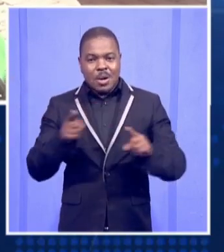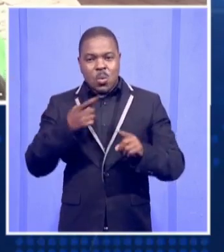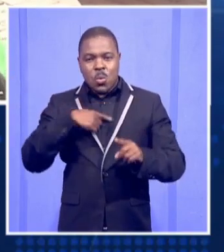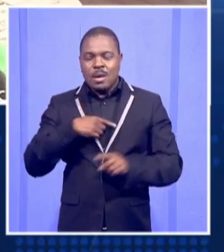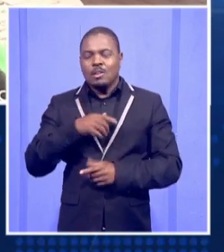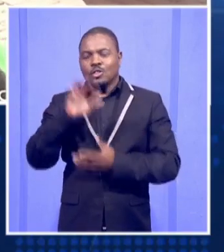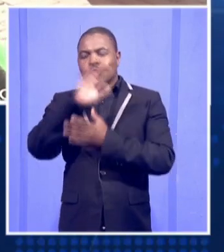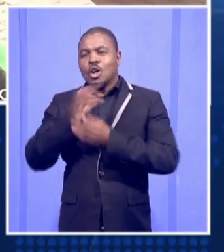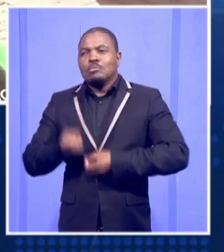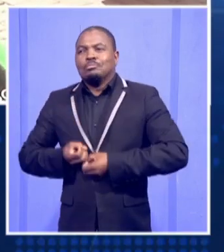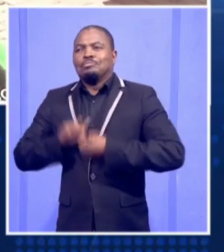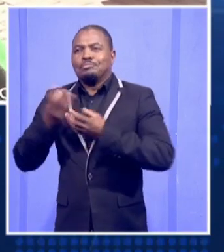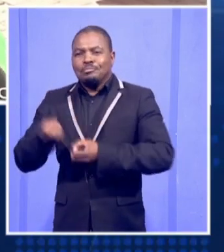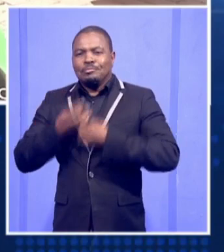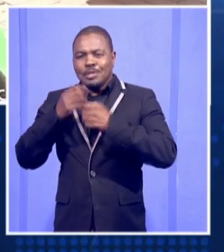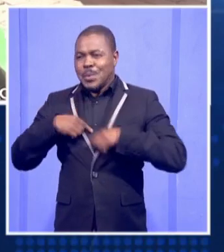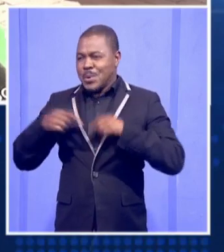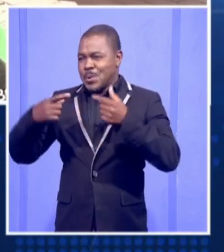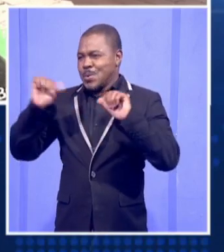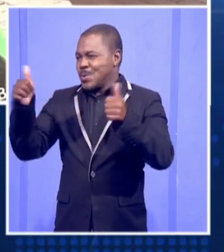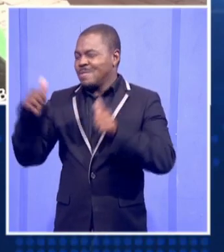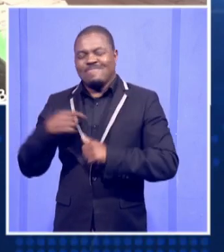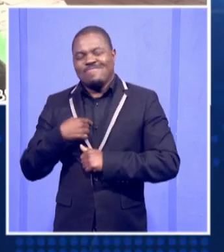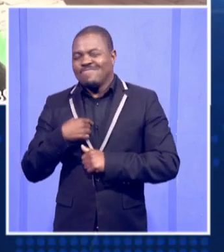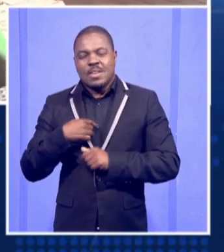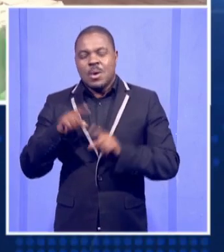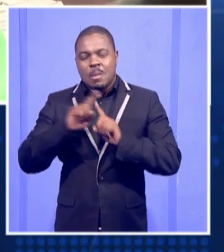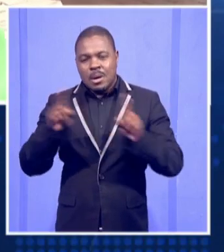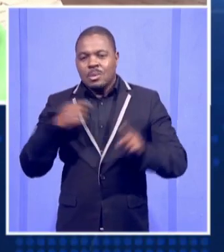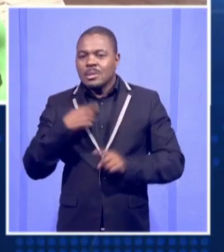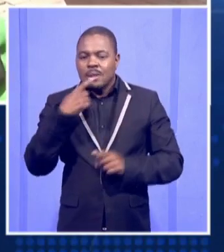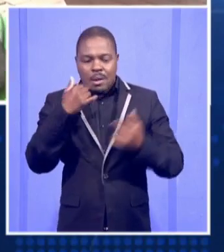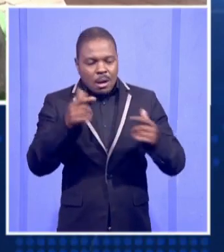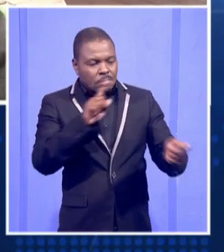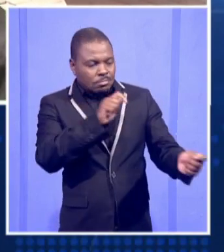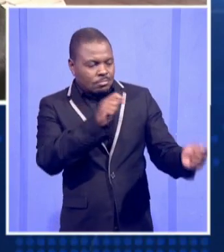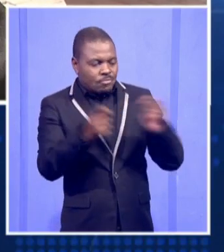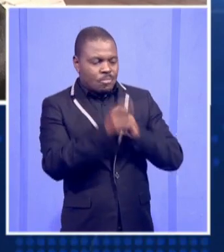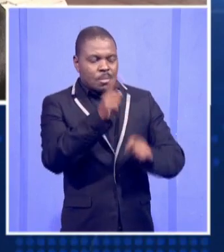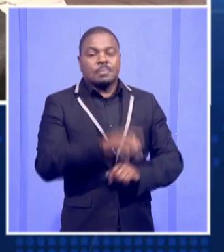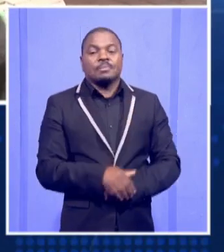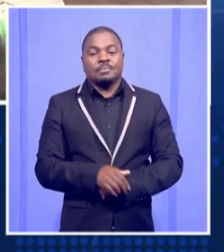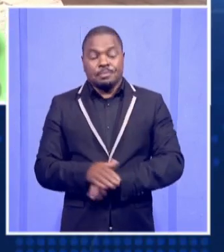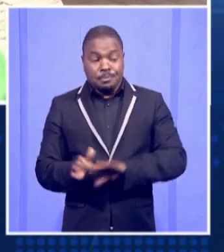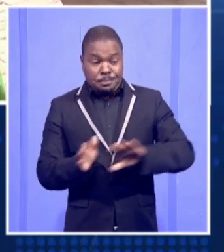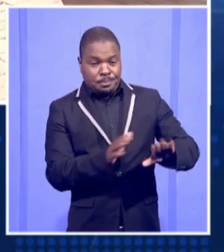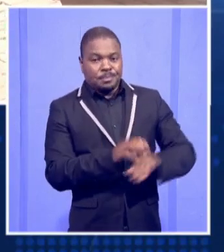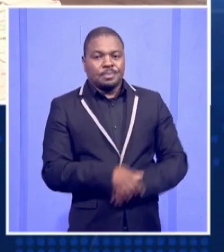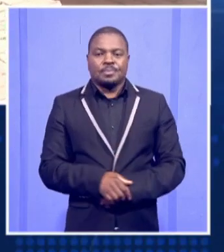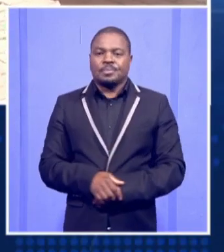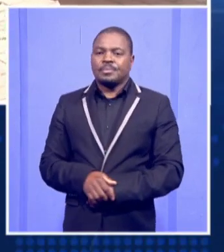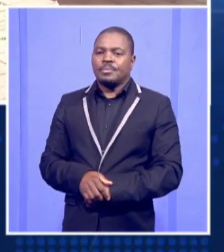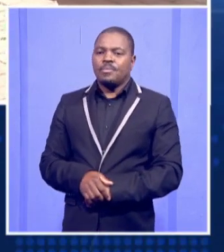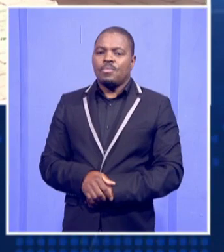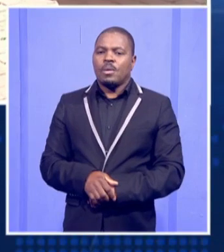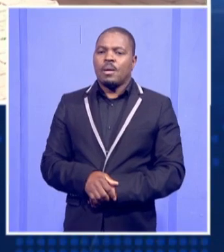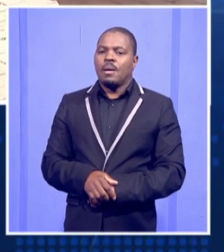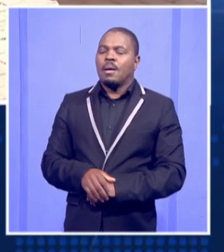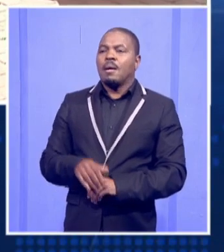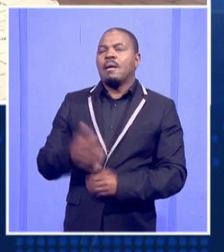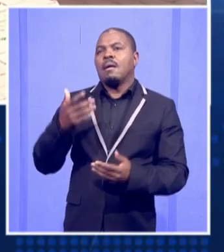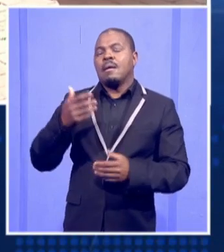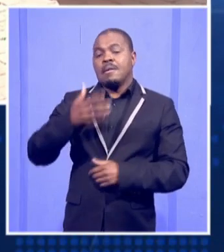We're not good to tell the stories that we're going for. And we are saying things must change. Well, let's talk about the latest development. After the